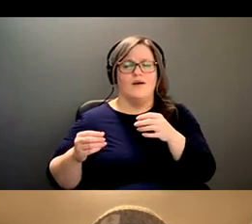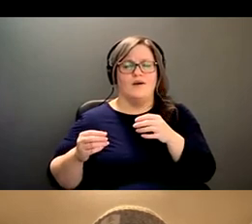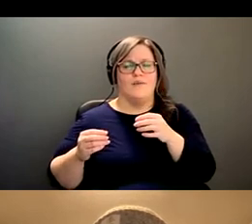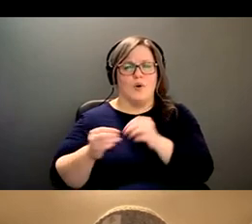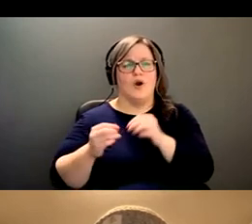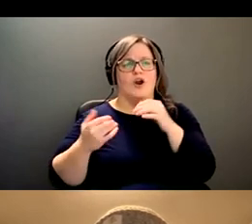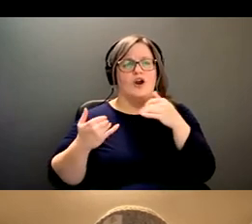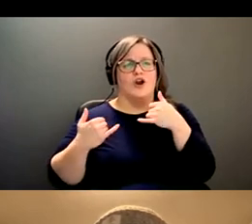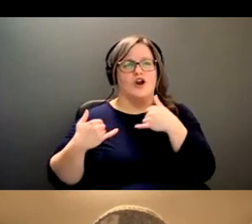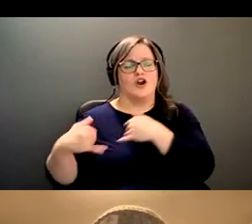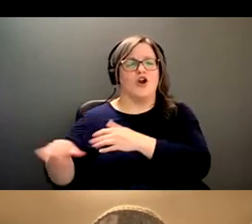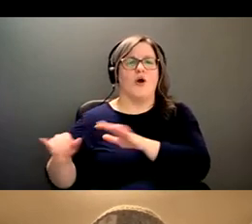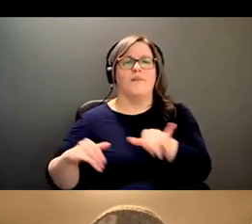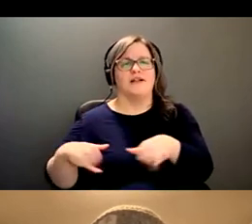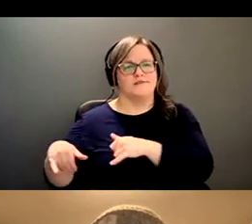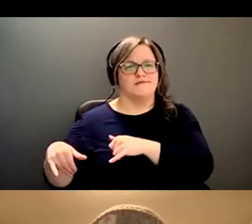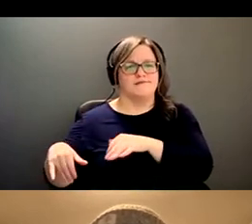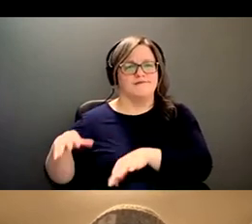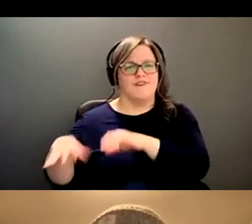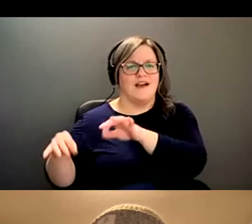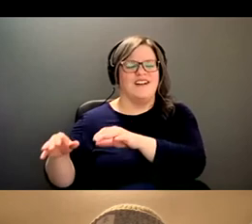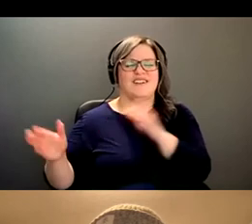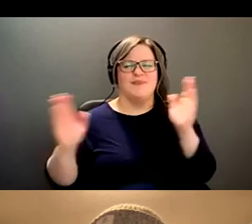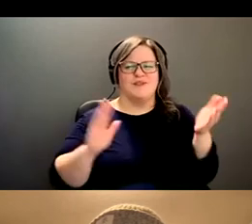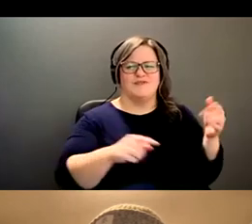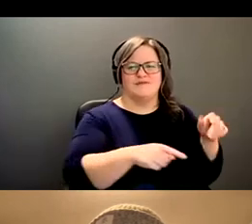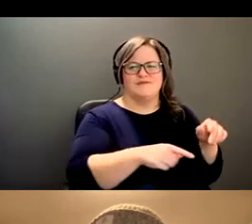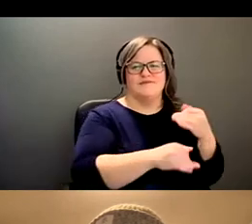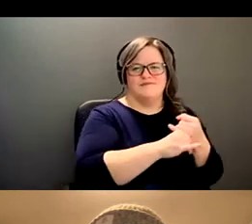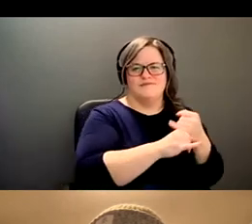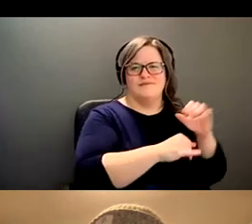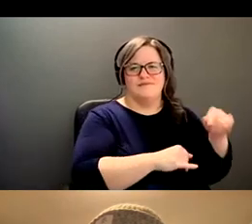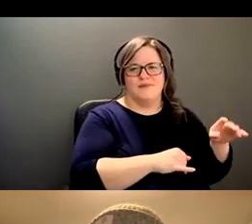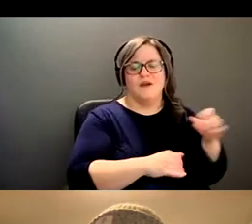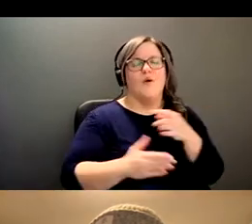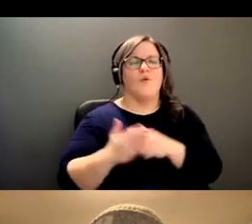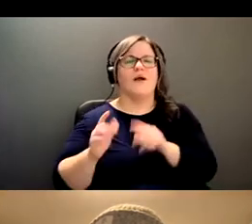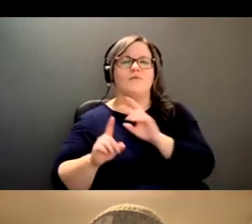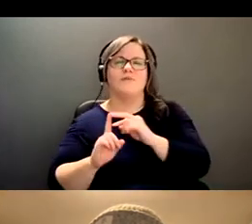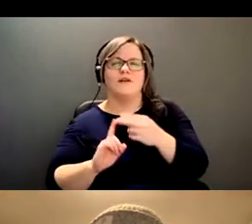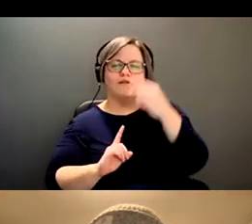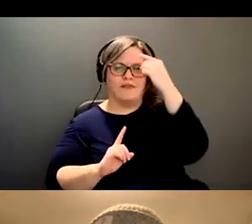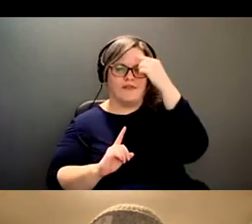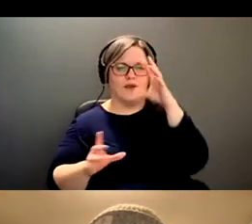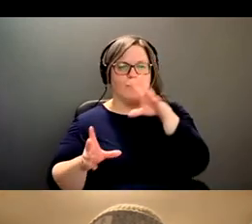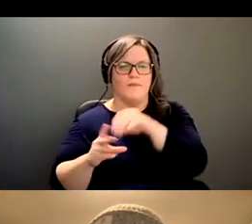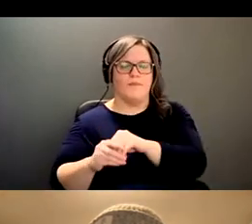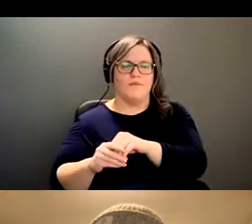work in more traditional spaces. What perspectives do you think are important to bring to the table when pursuing a collab that